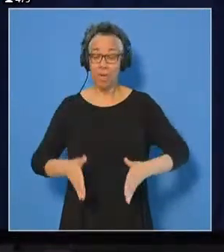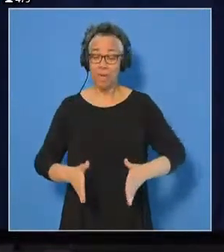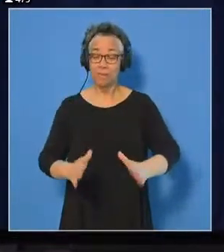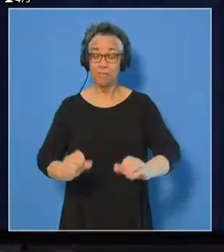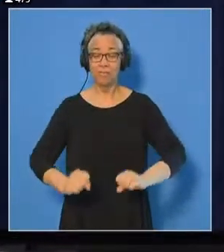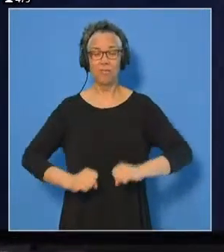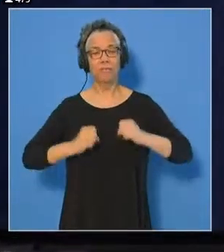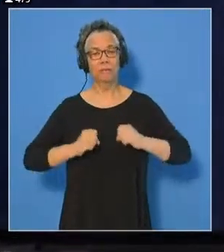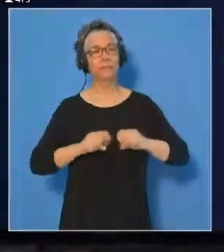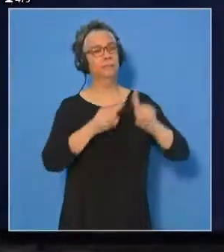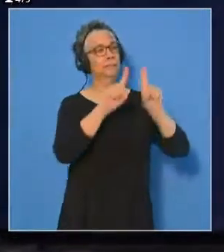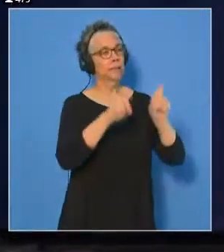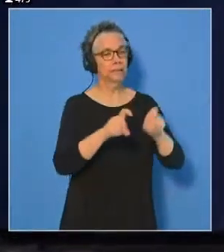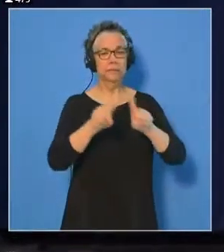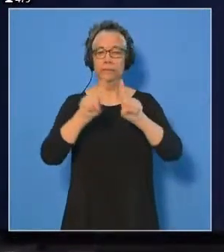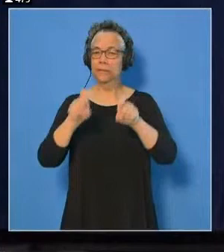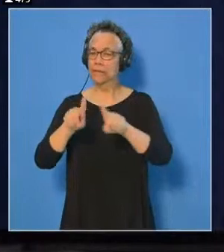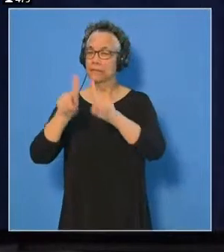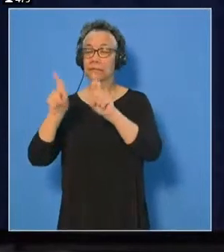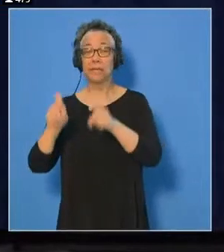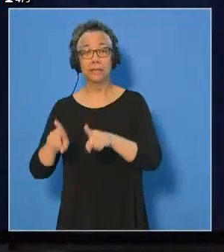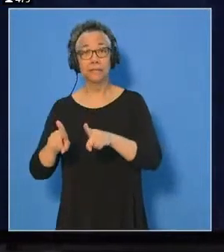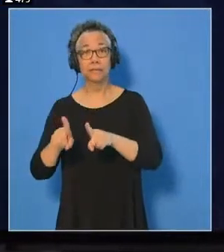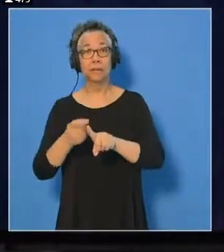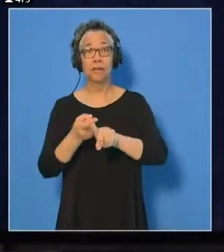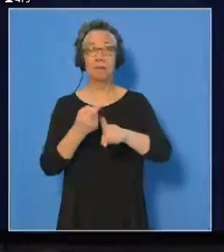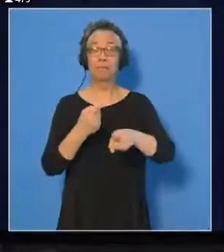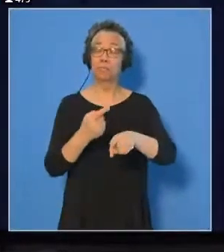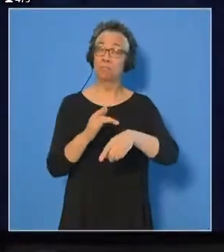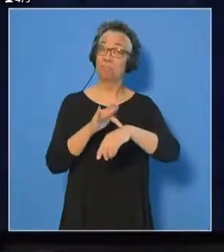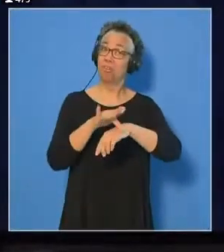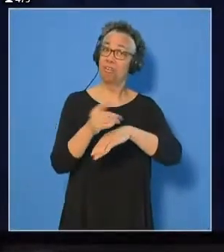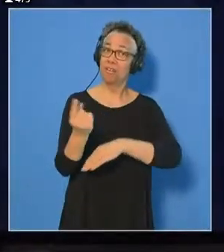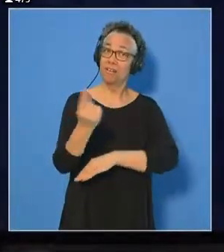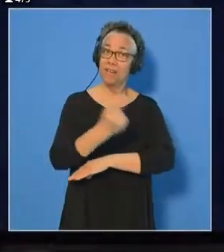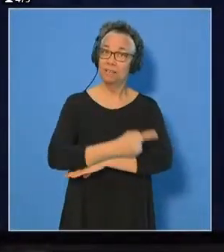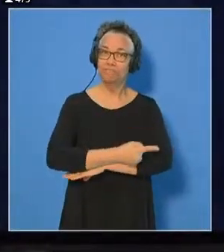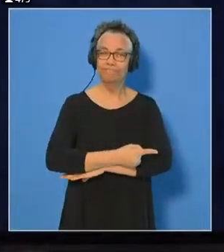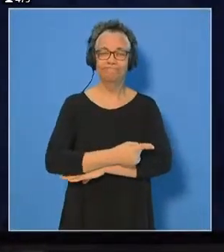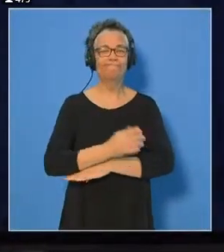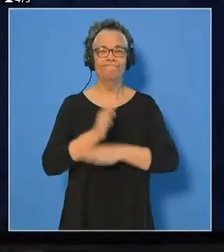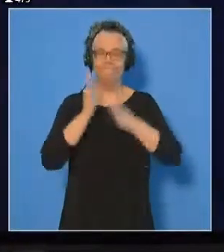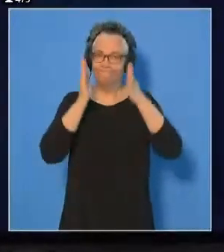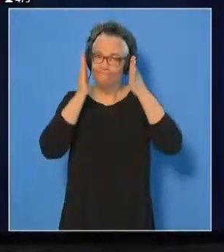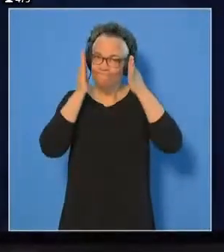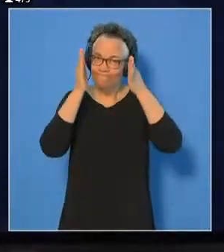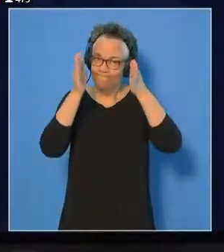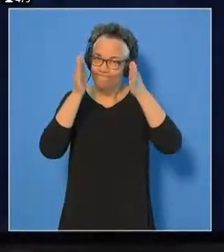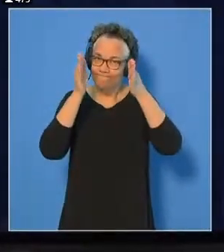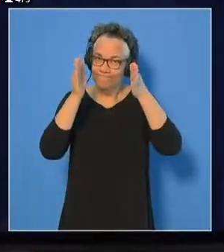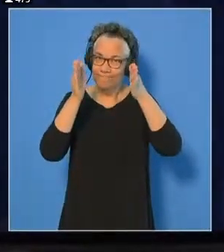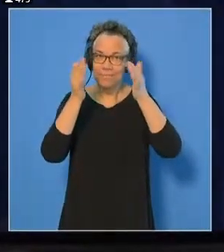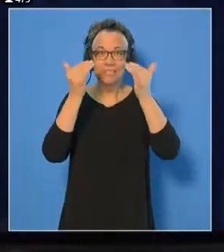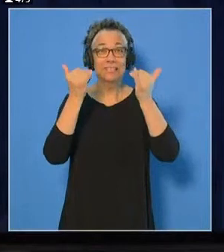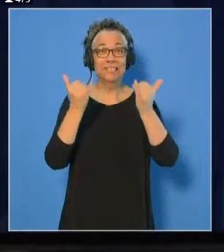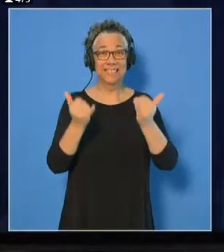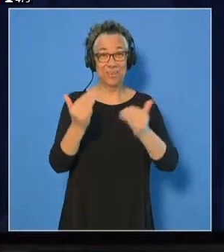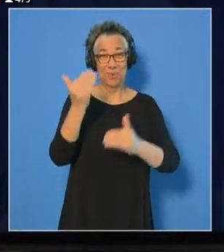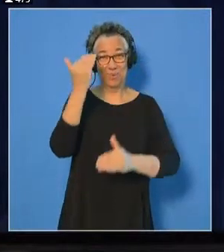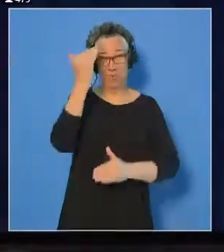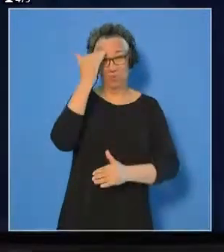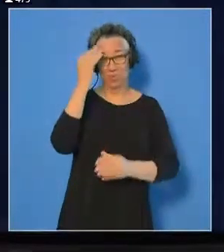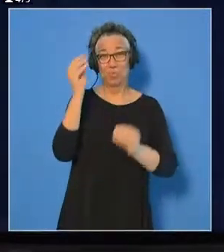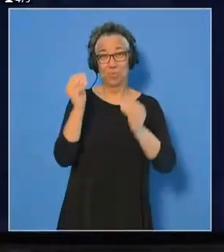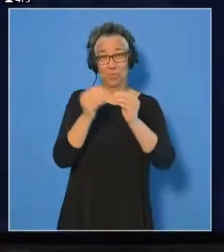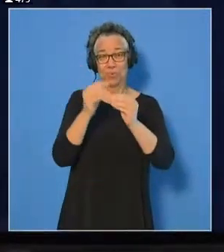test, test, test. From the early days, that has been our focus. And I now know far more about